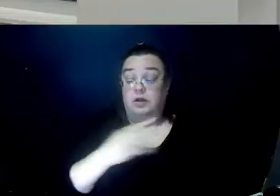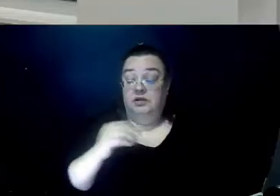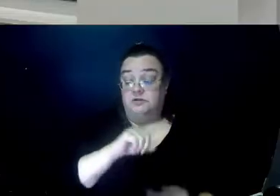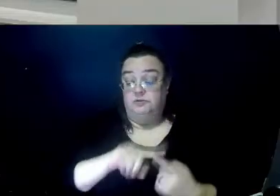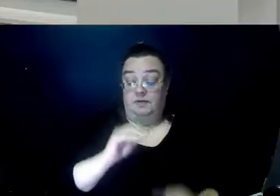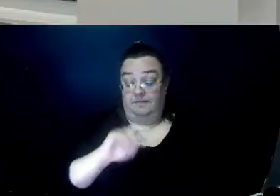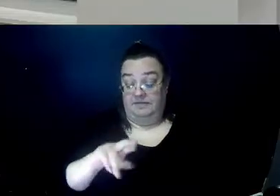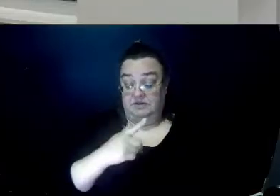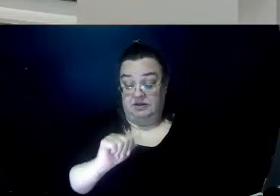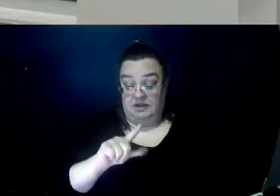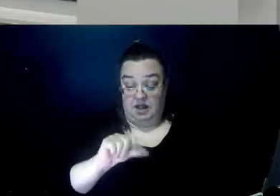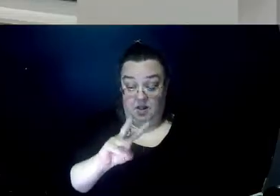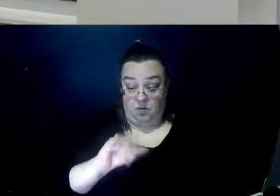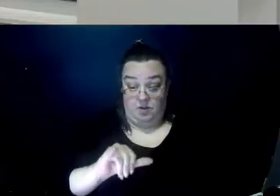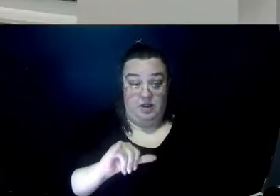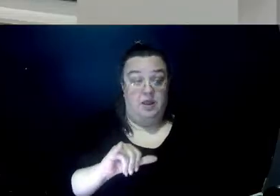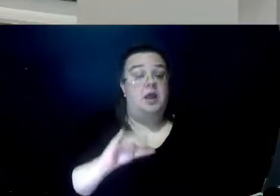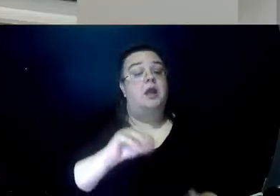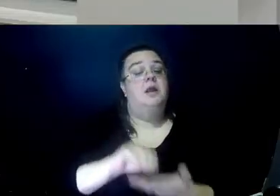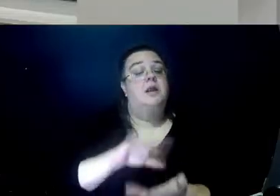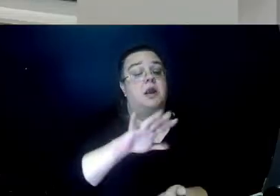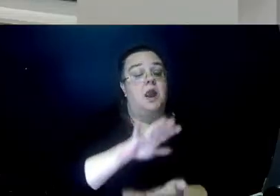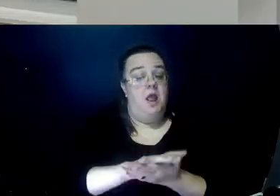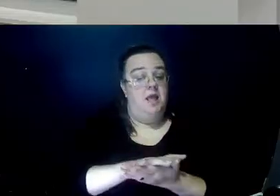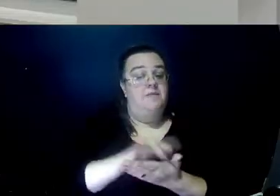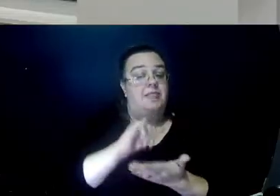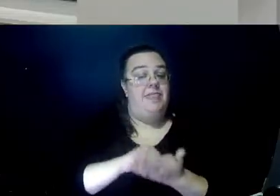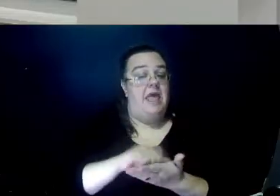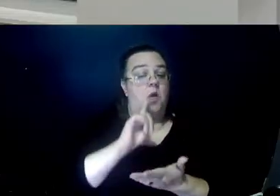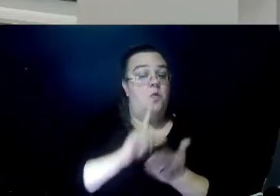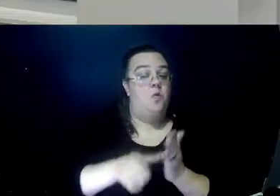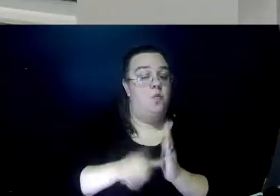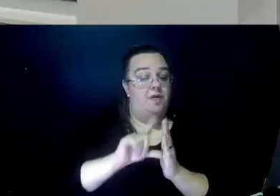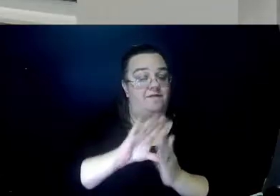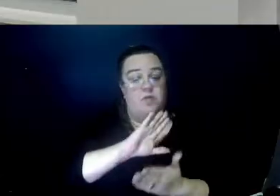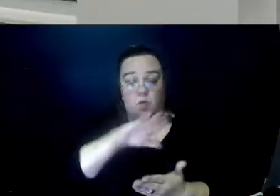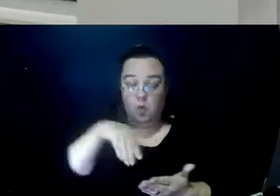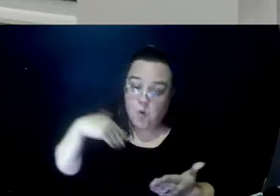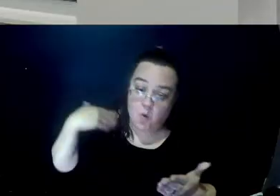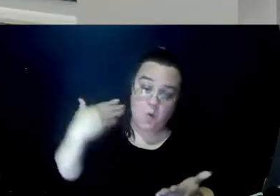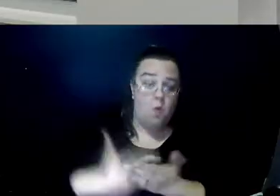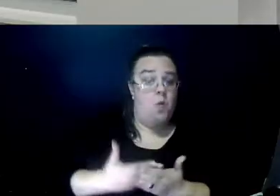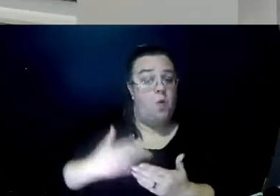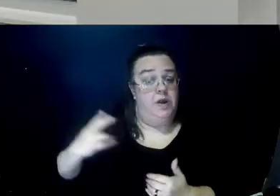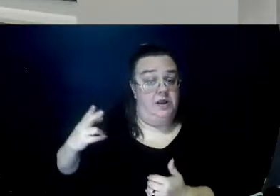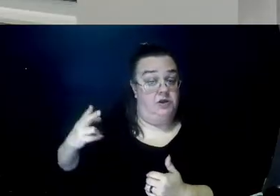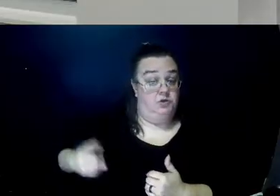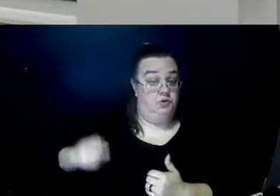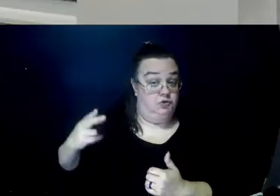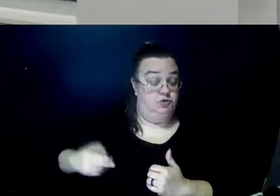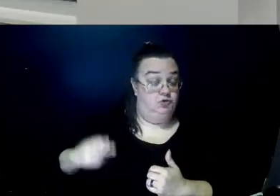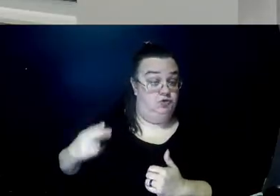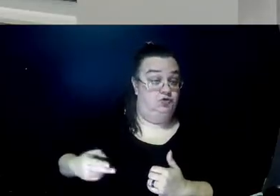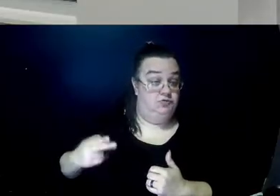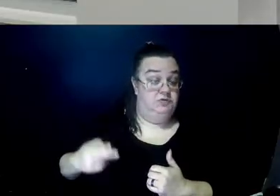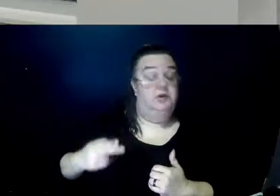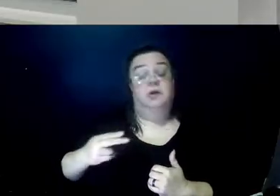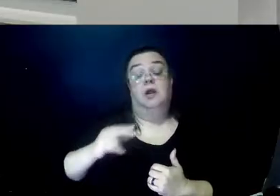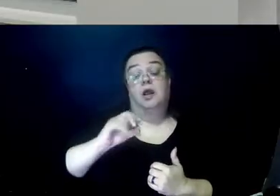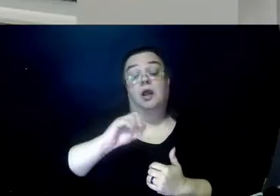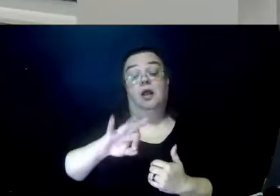Mr. Galloway a document reviewing the whole history of